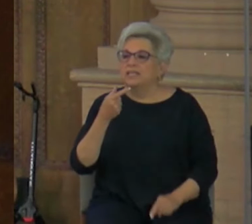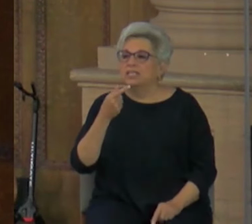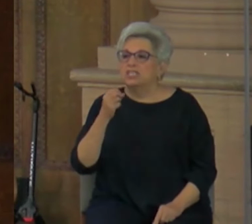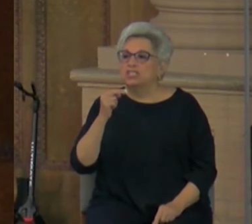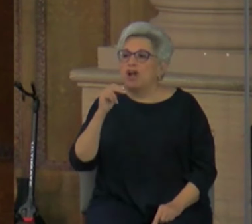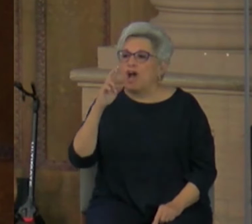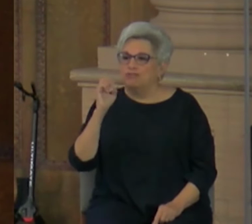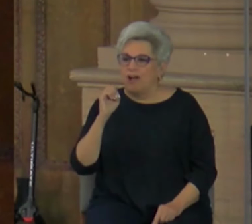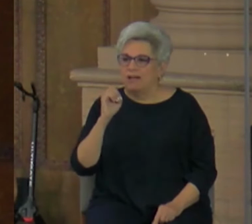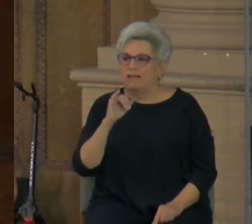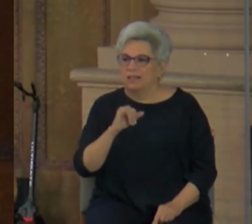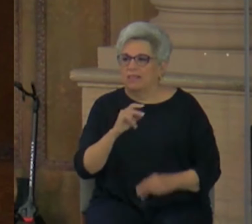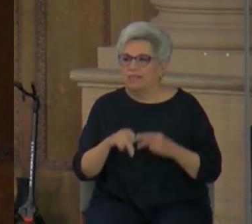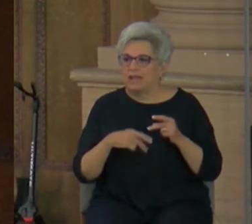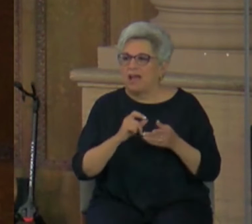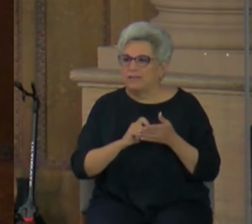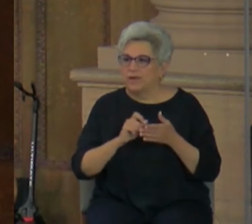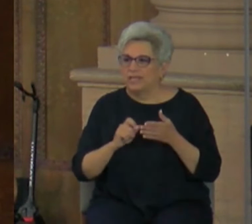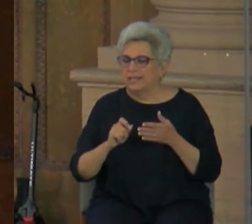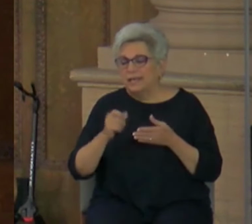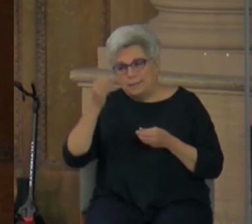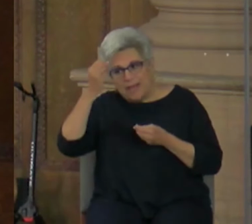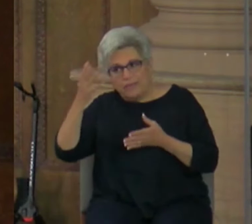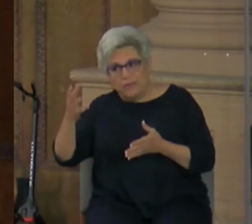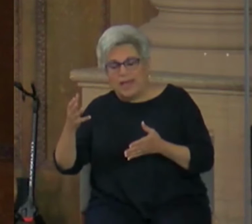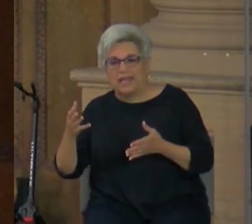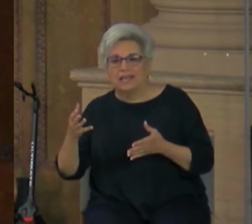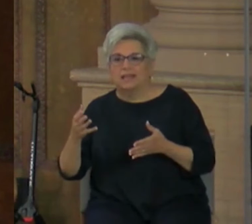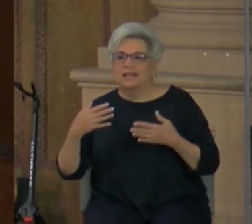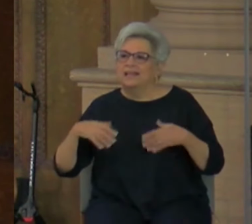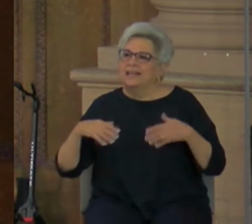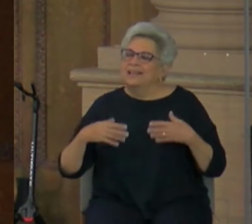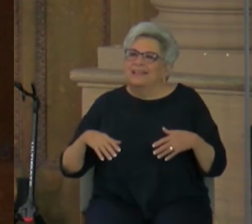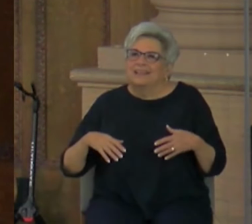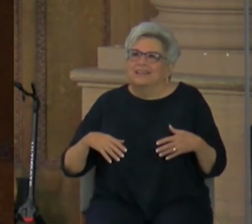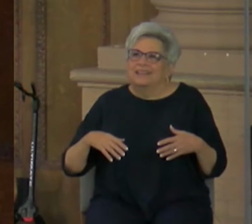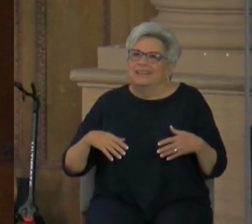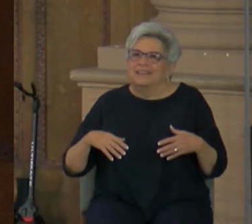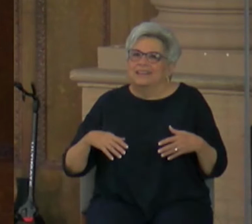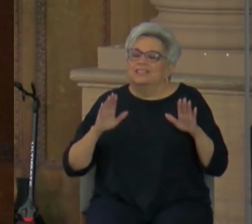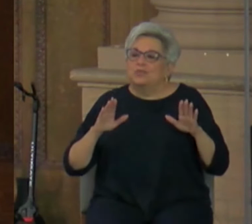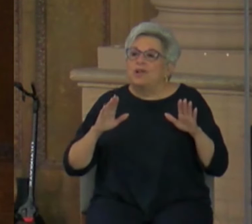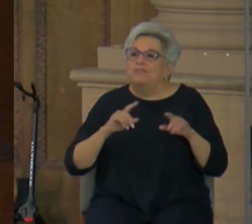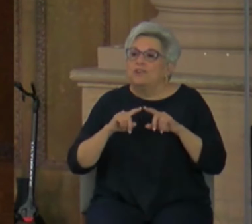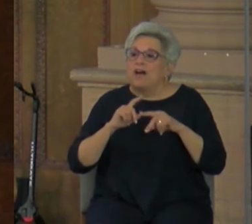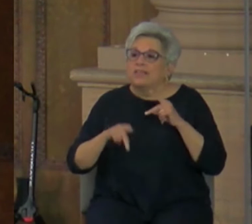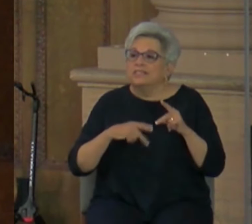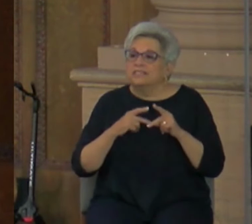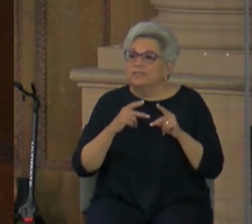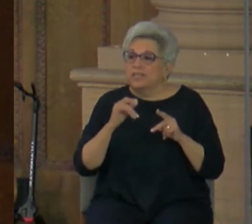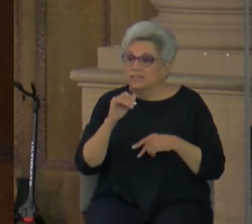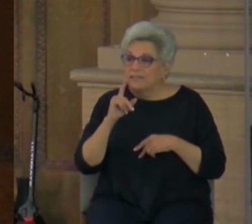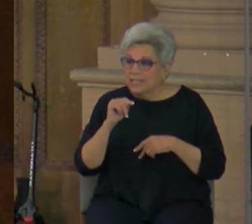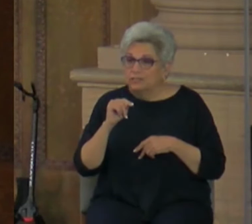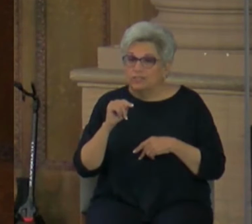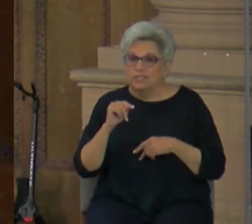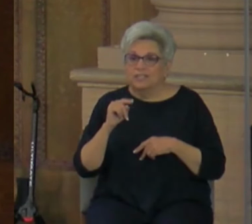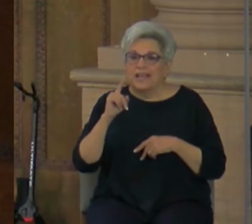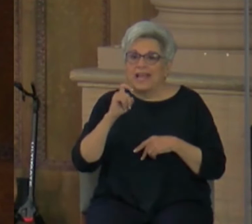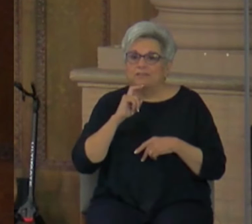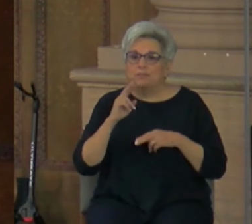is. And by the way, it says something about the vastness of God that all of these different forms of literature have to be used to describe